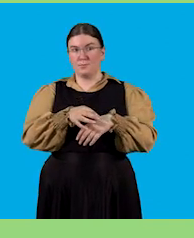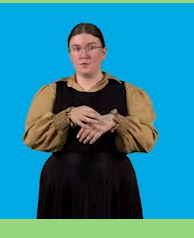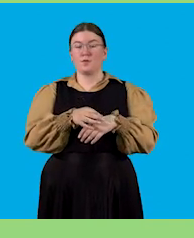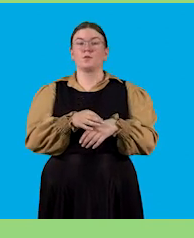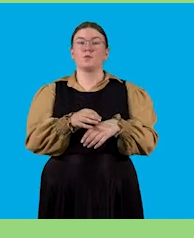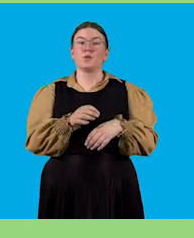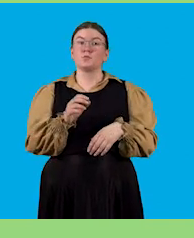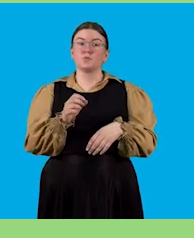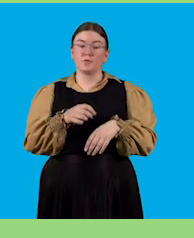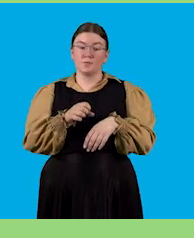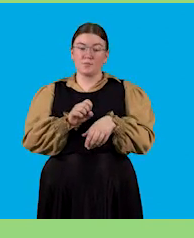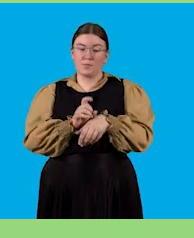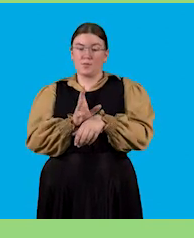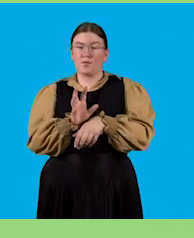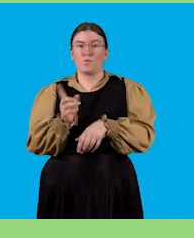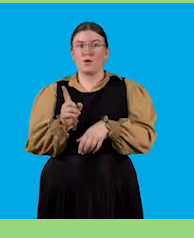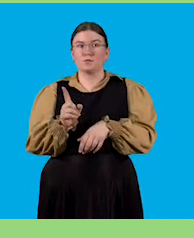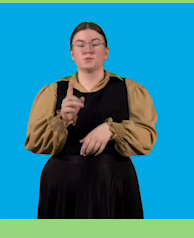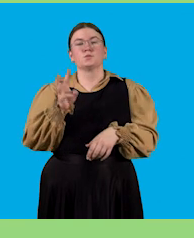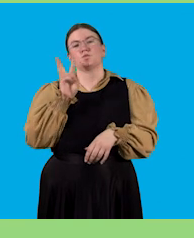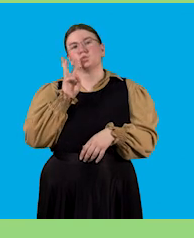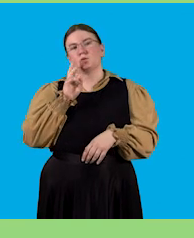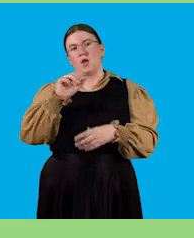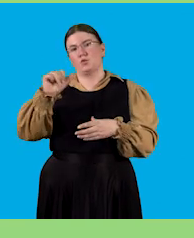be water and salt.